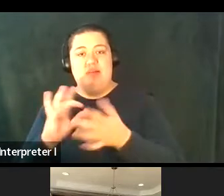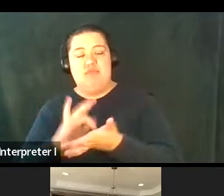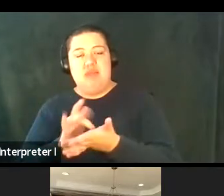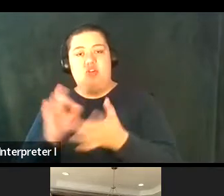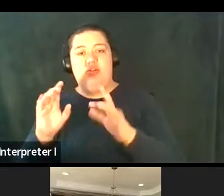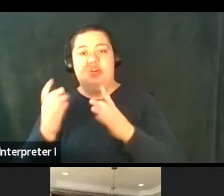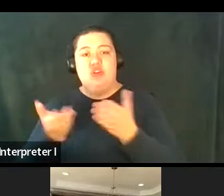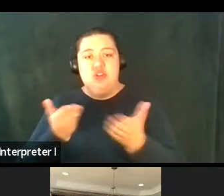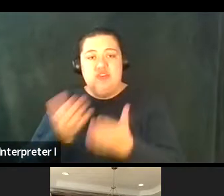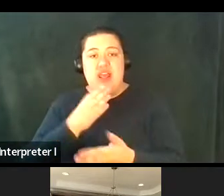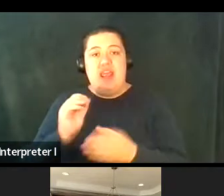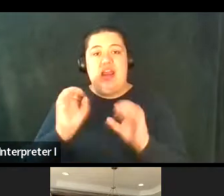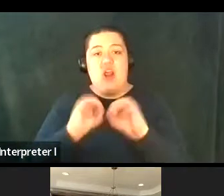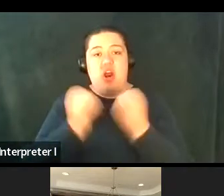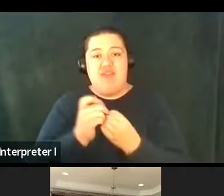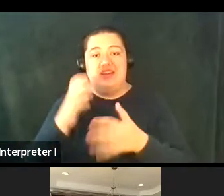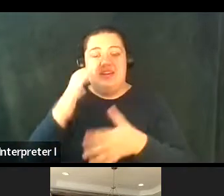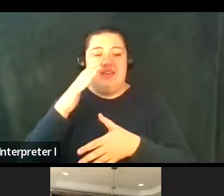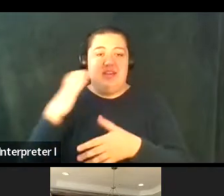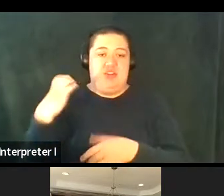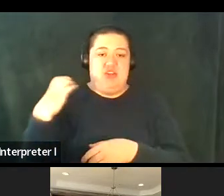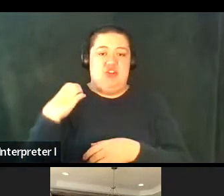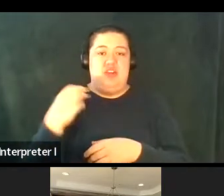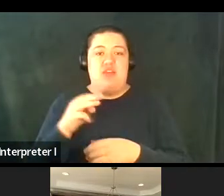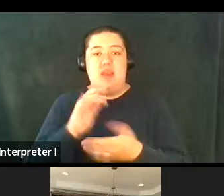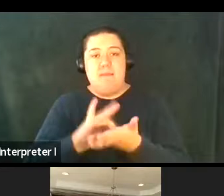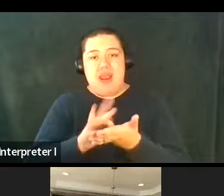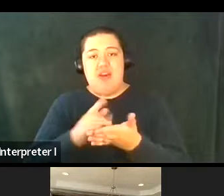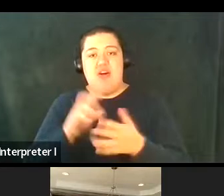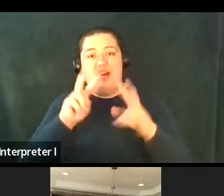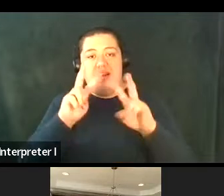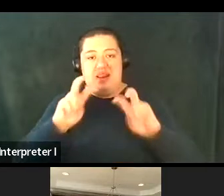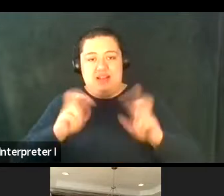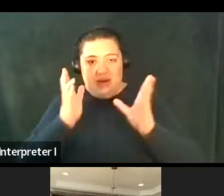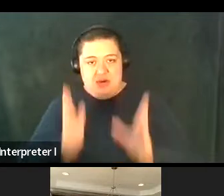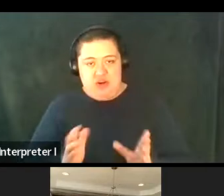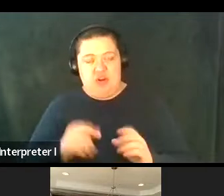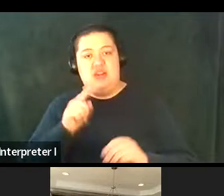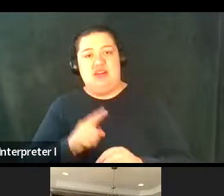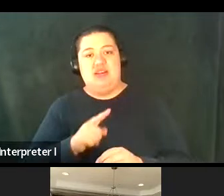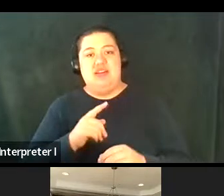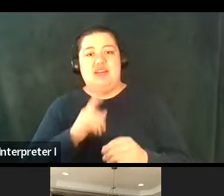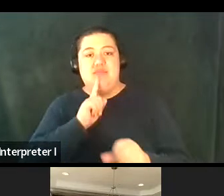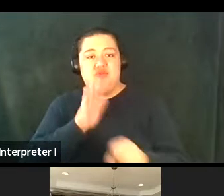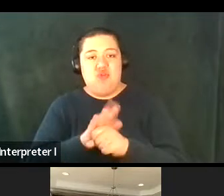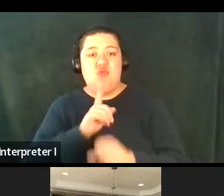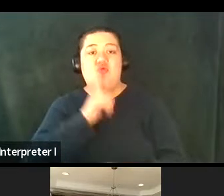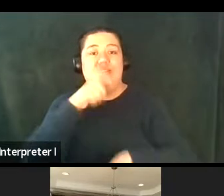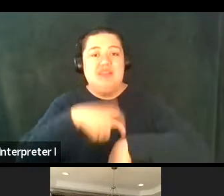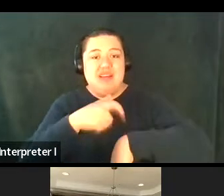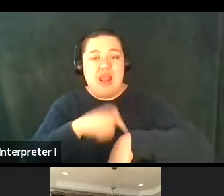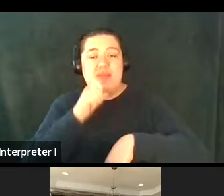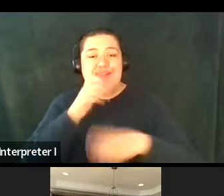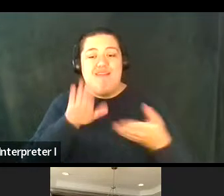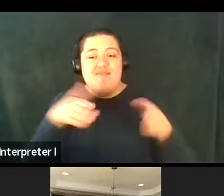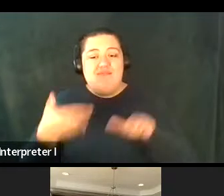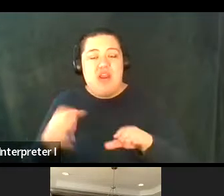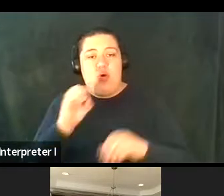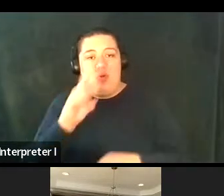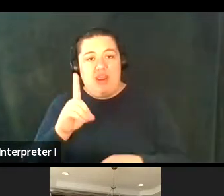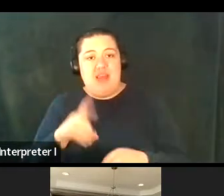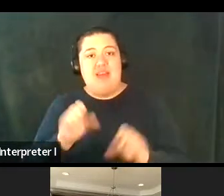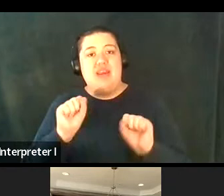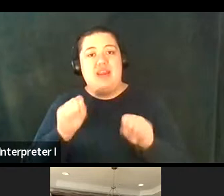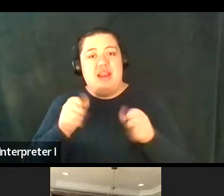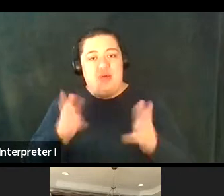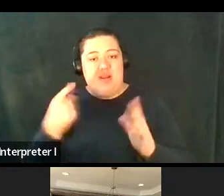the Chief Medical Examiner. This collaborative effort ensures real-time information on non-fatal overdoses, enabling us to deploy outreach